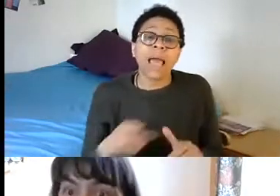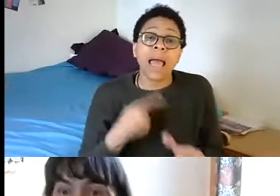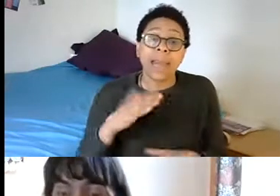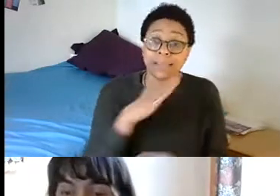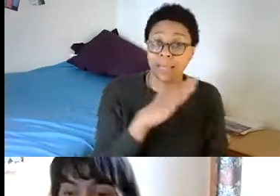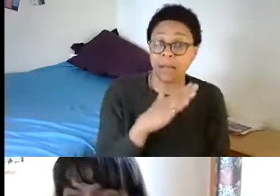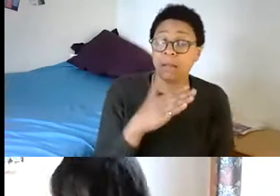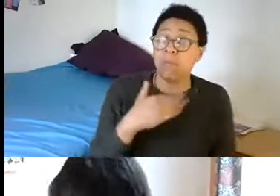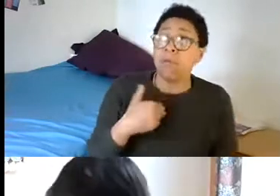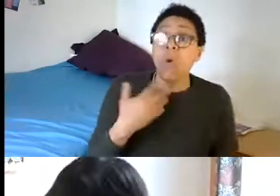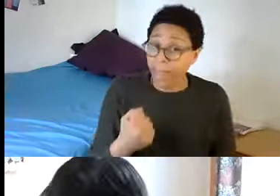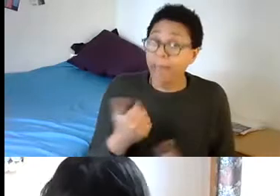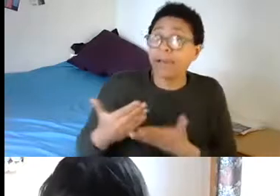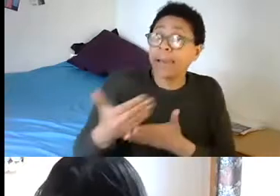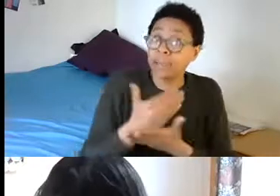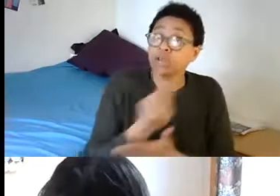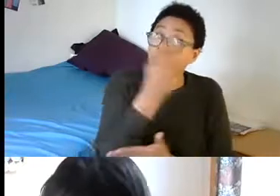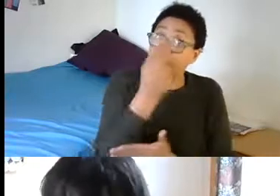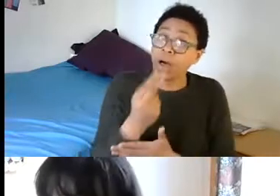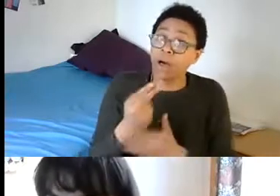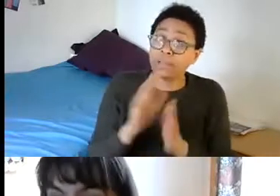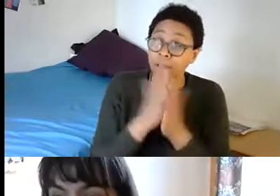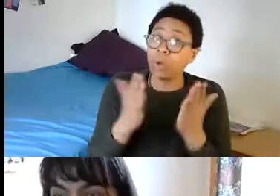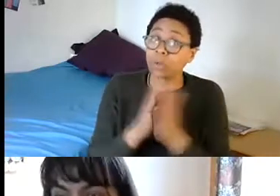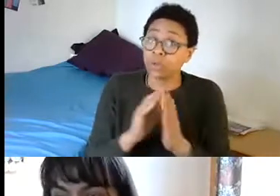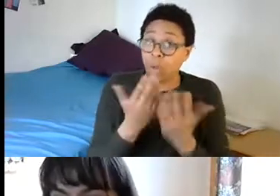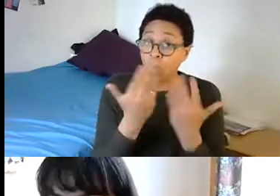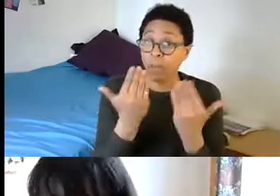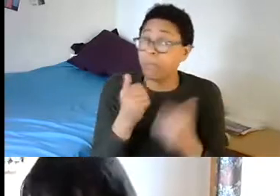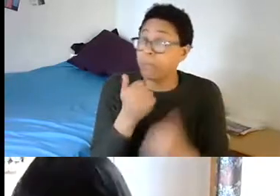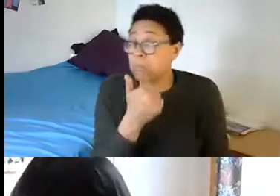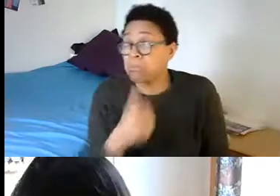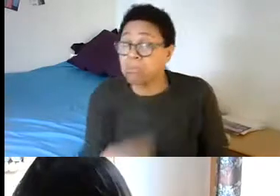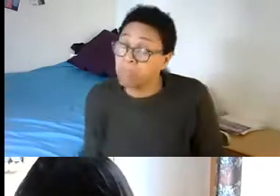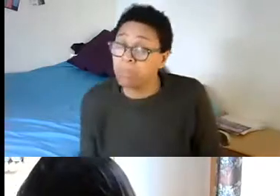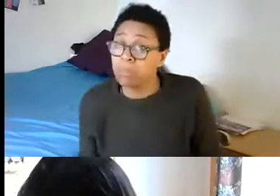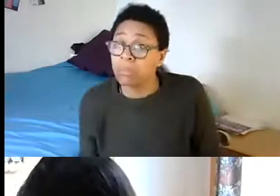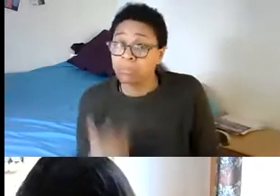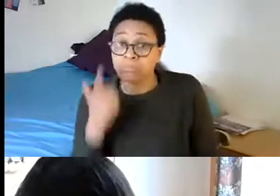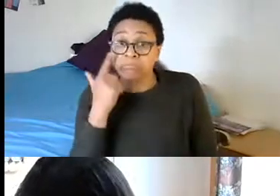many of those are digitised, but feel free to search our catalogue. We have a lot of artist books as well in Wellcome,